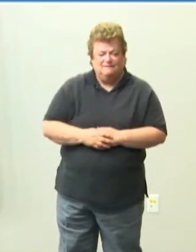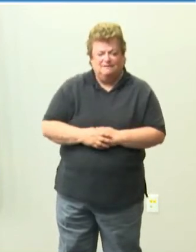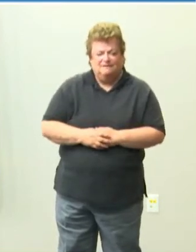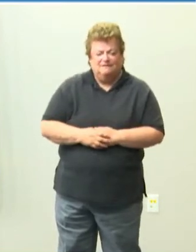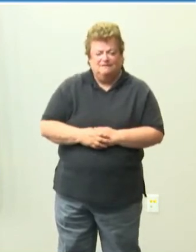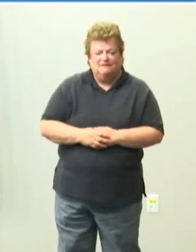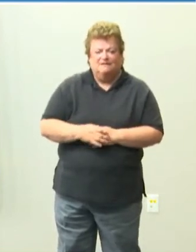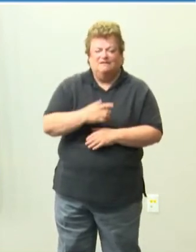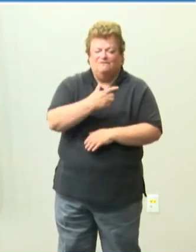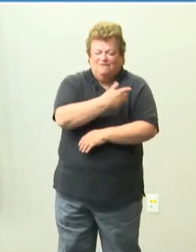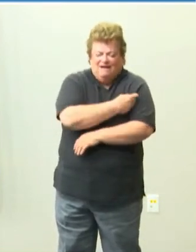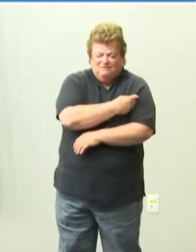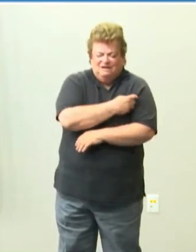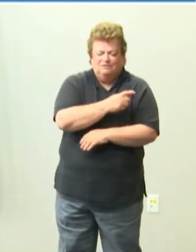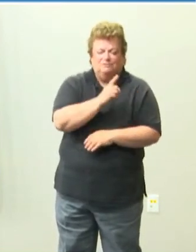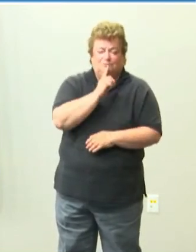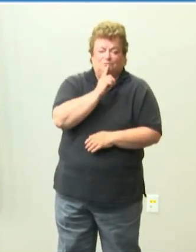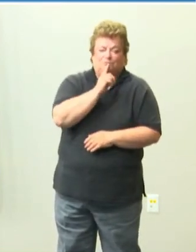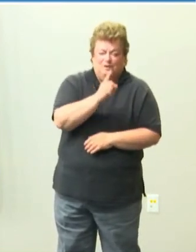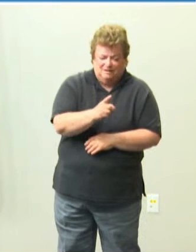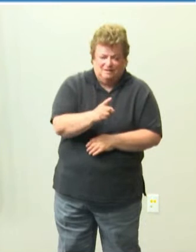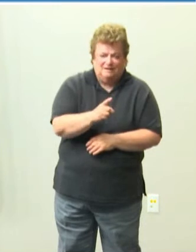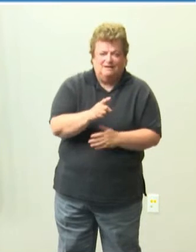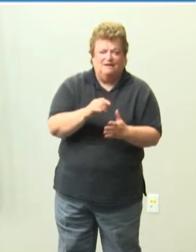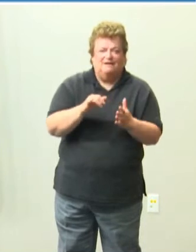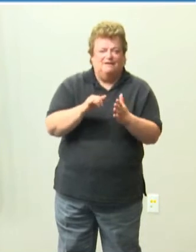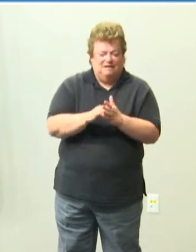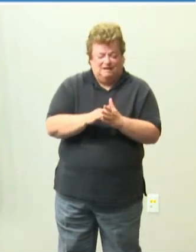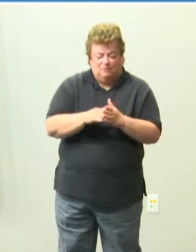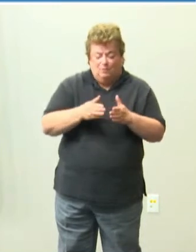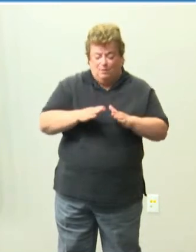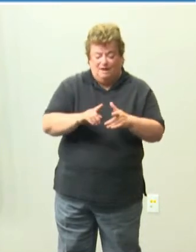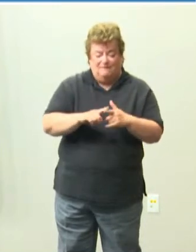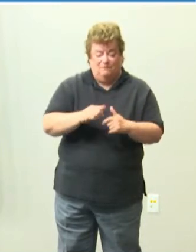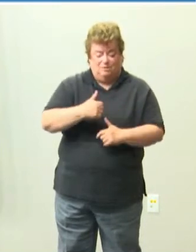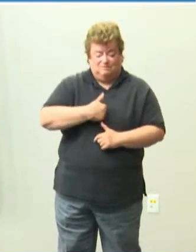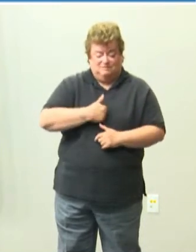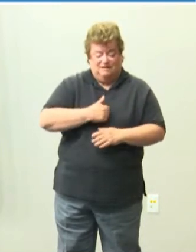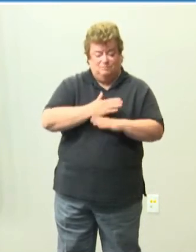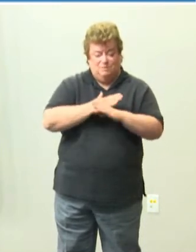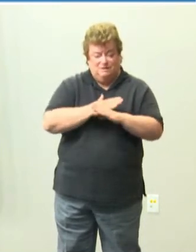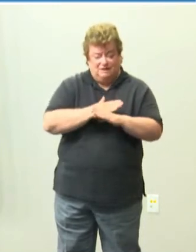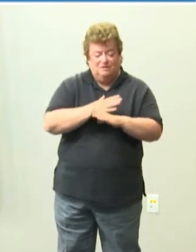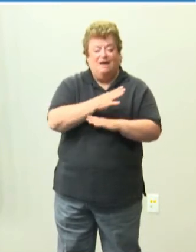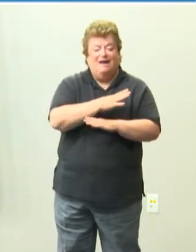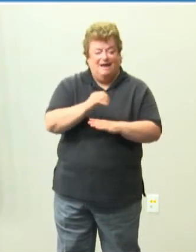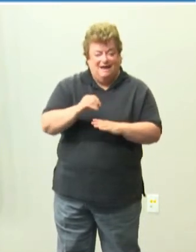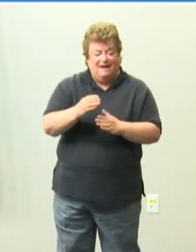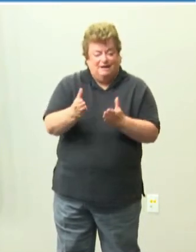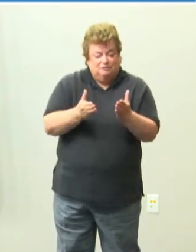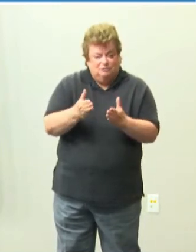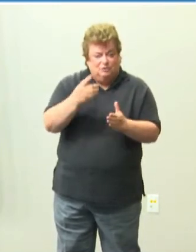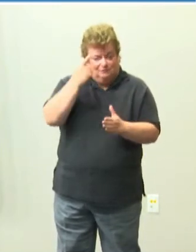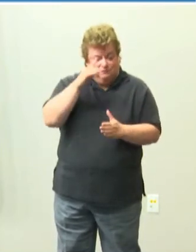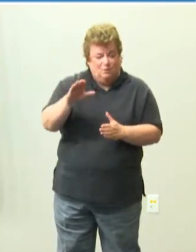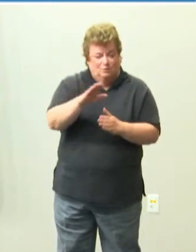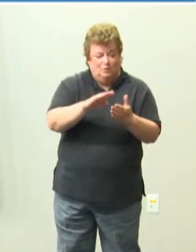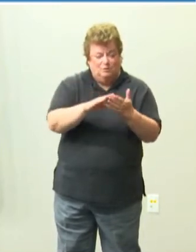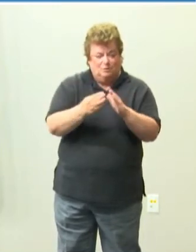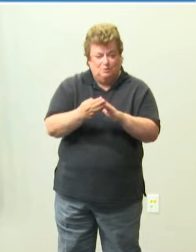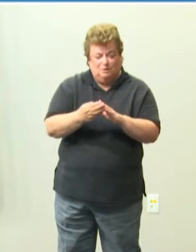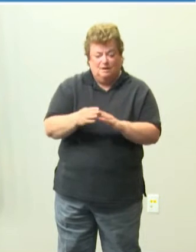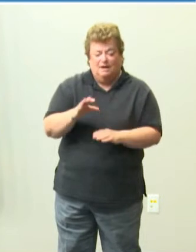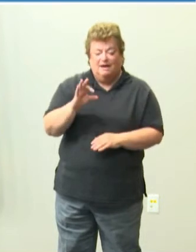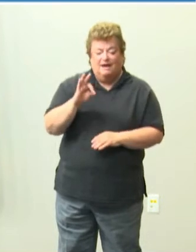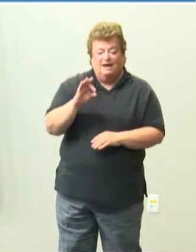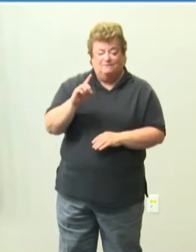Vaccination is truly both an act of self-protection and community service. The FDA gave full approval to the